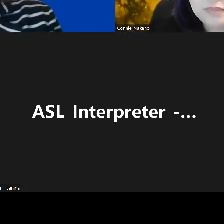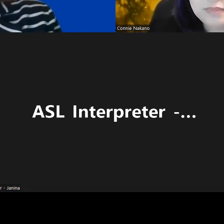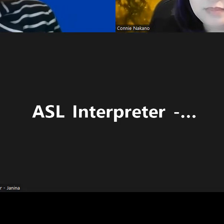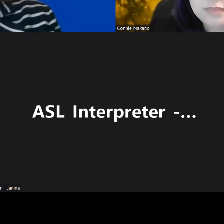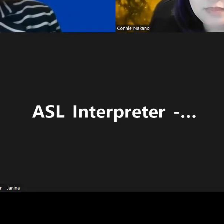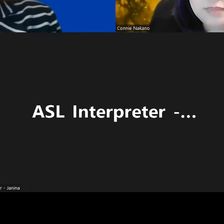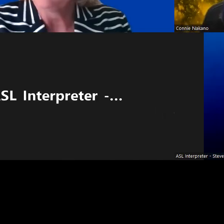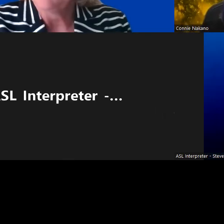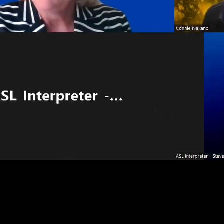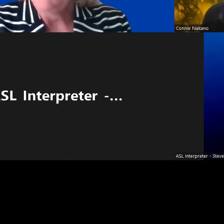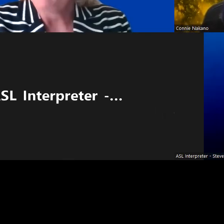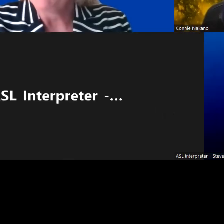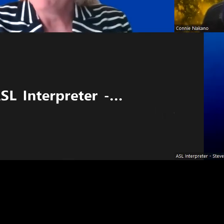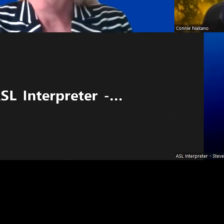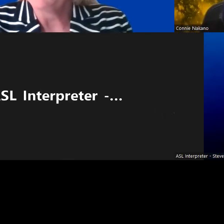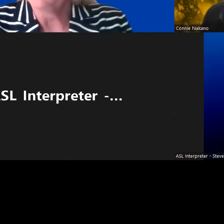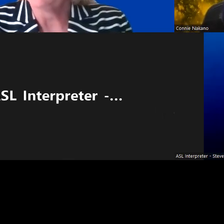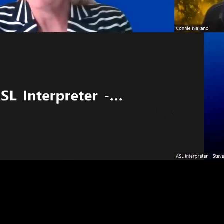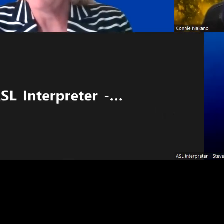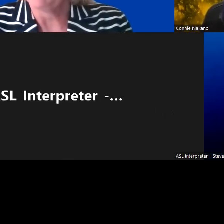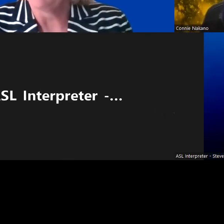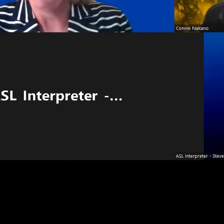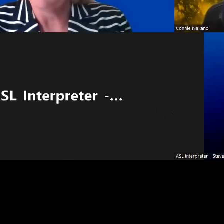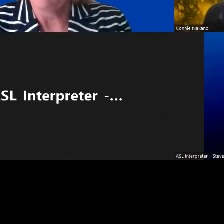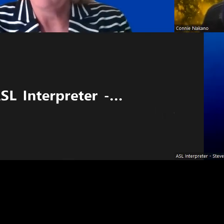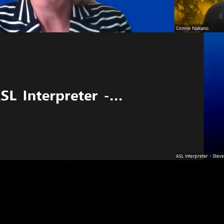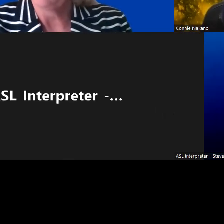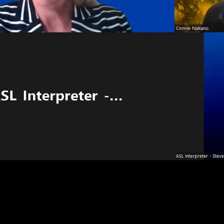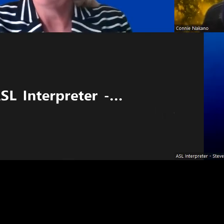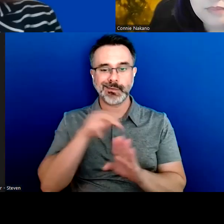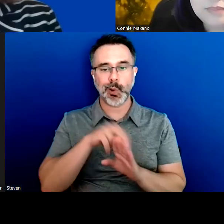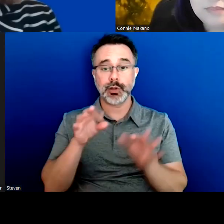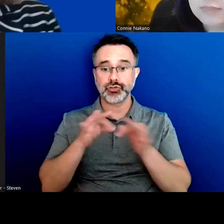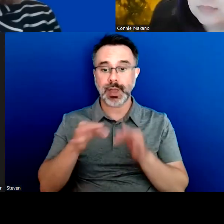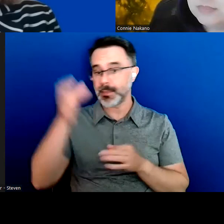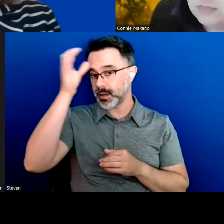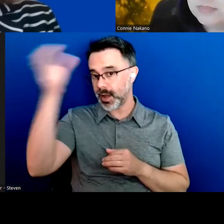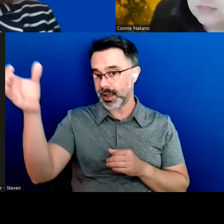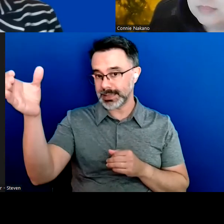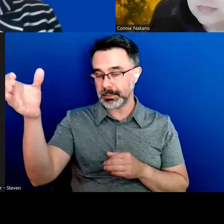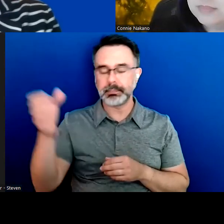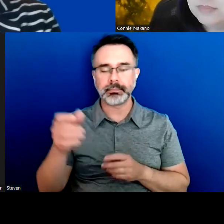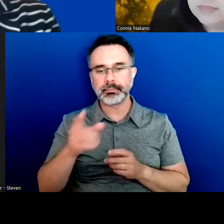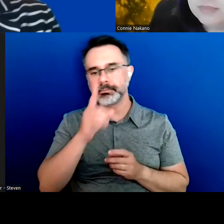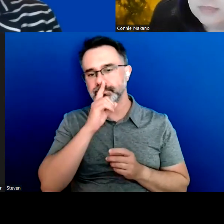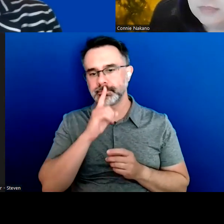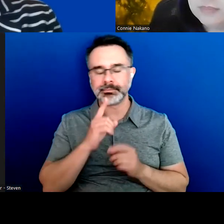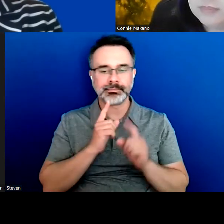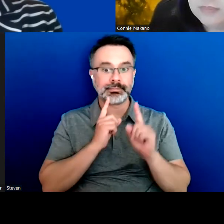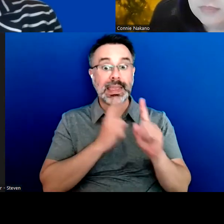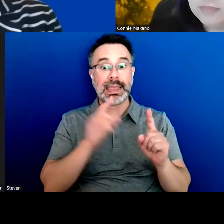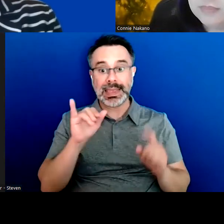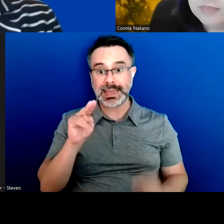and Spokes is a metaphor to describe a concept. So it's not so much an initiative as